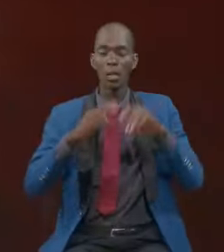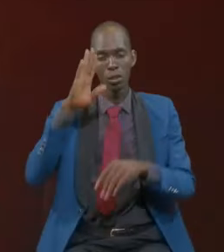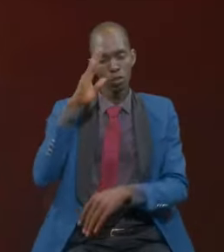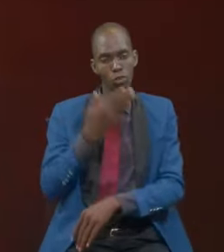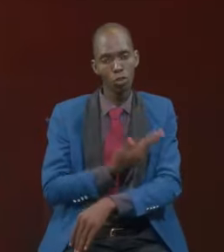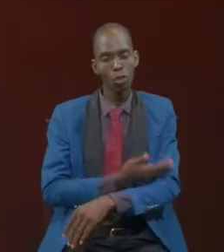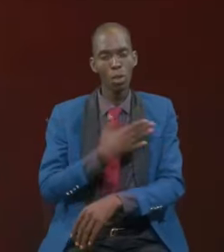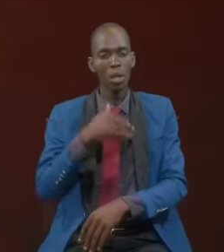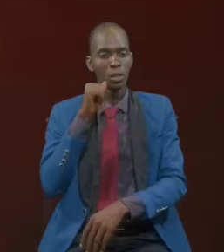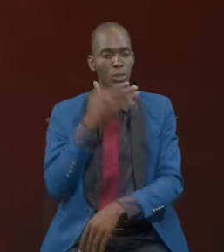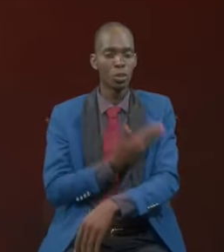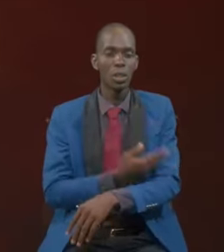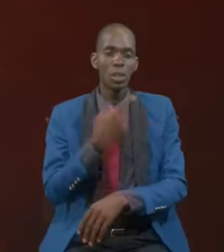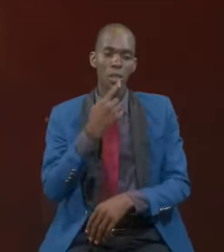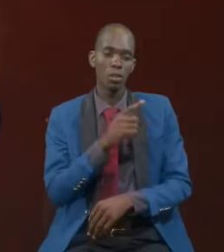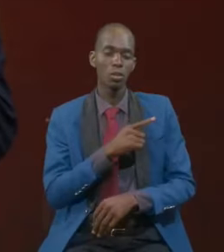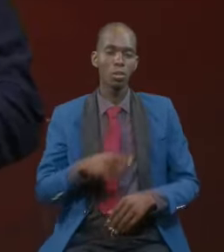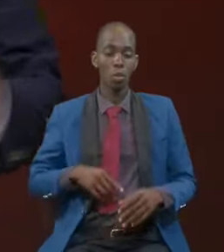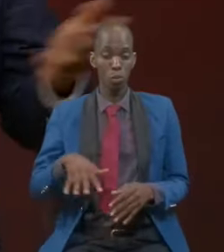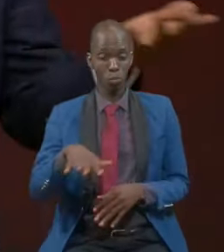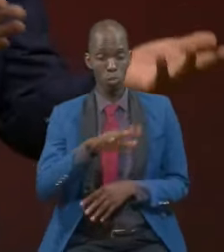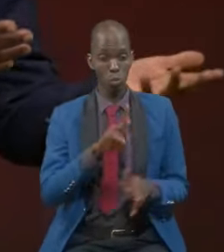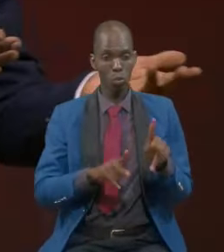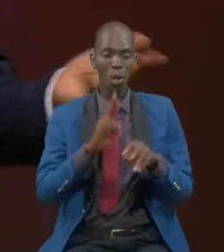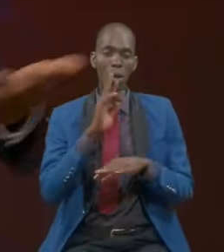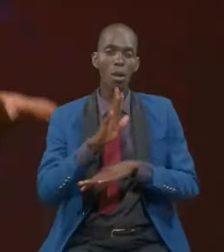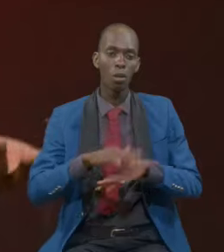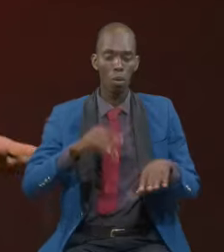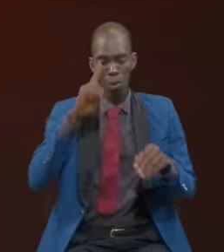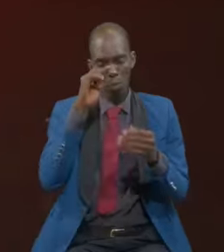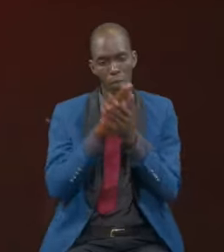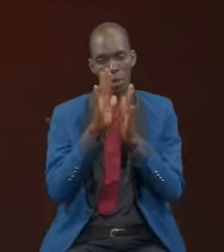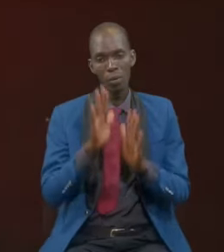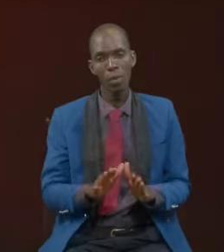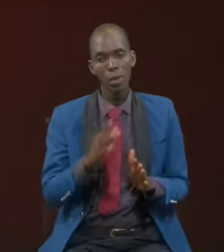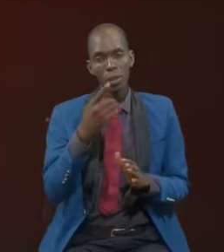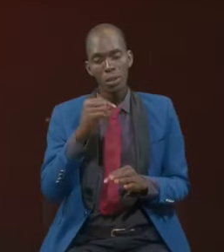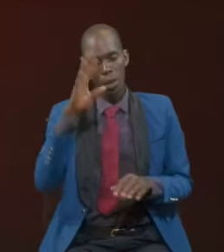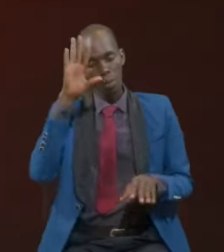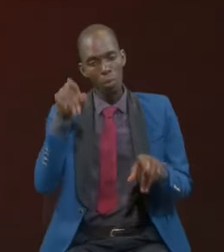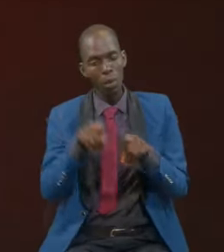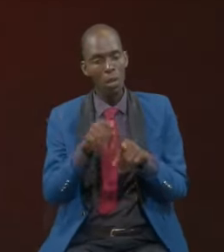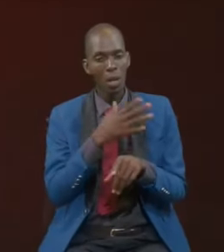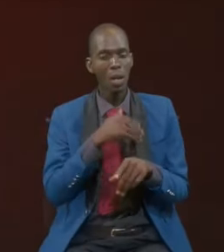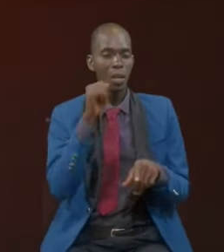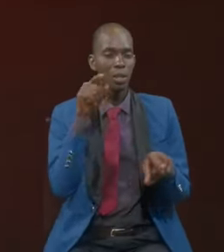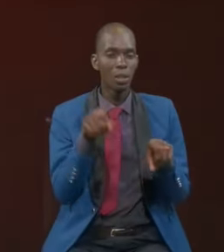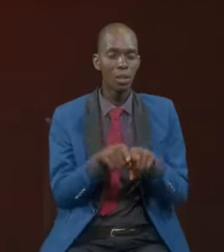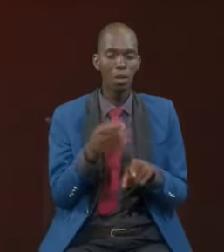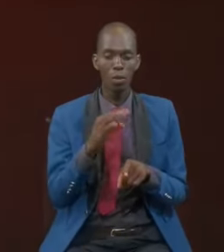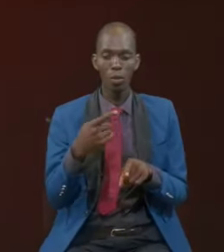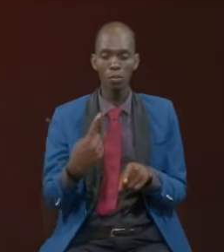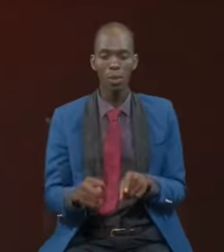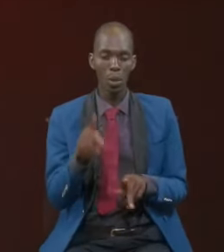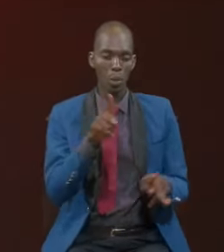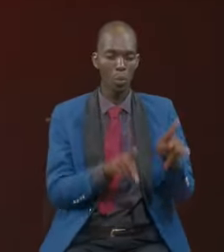brethren. My brethren, the brethren of the apostles, the brethren of the people of God,